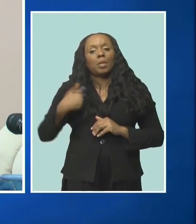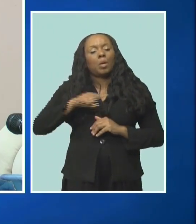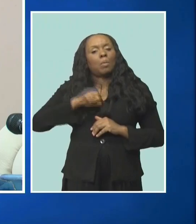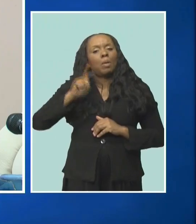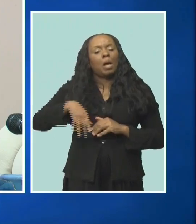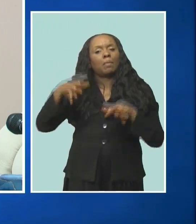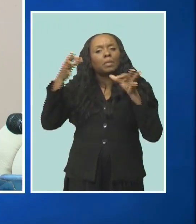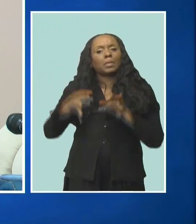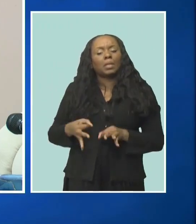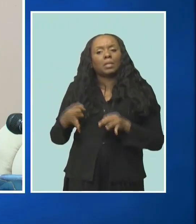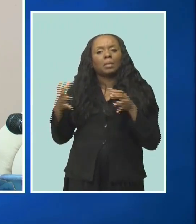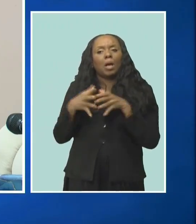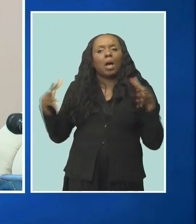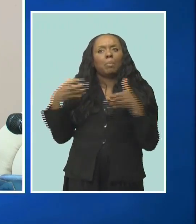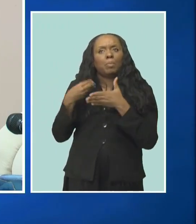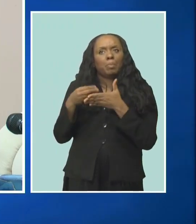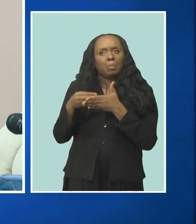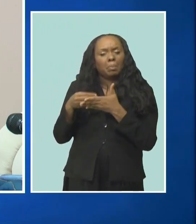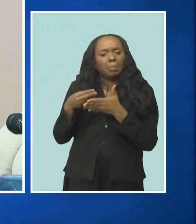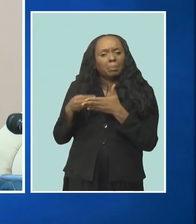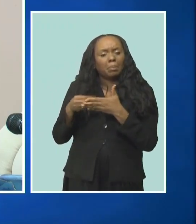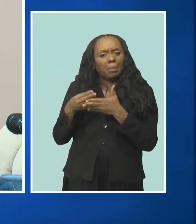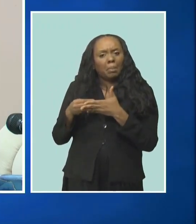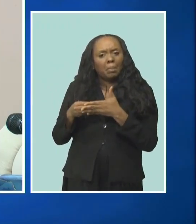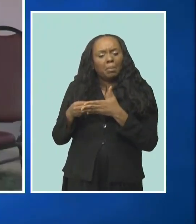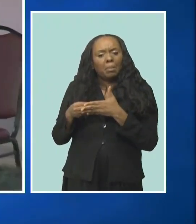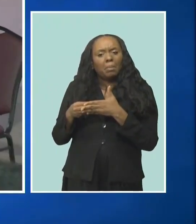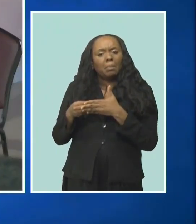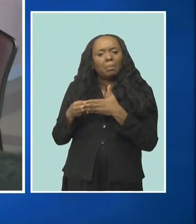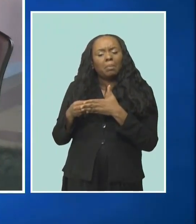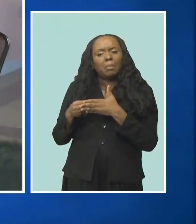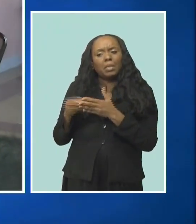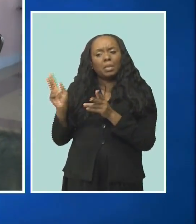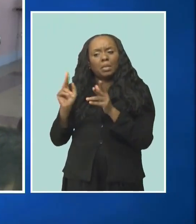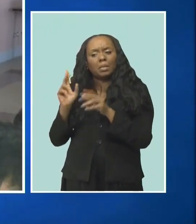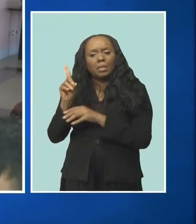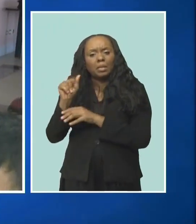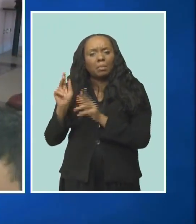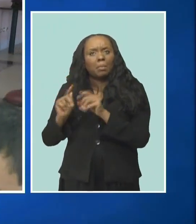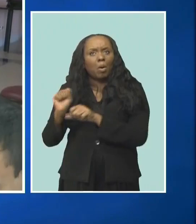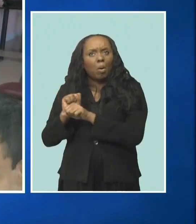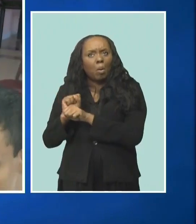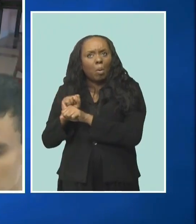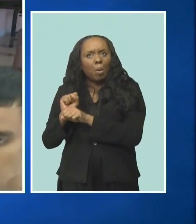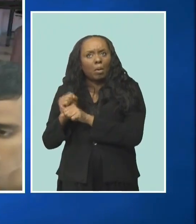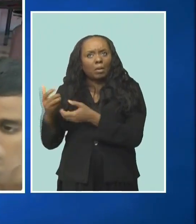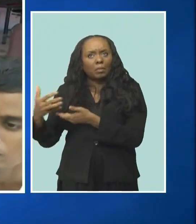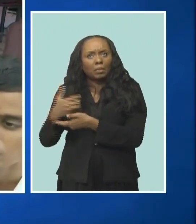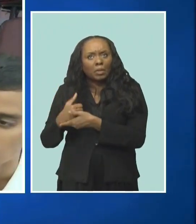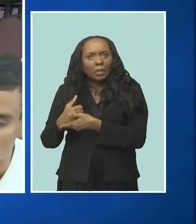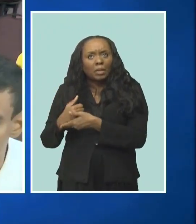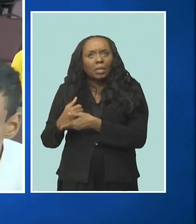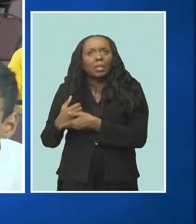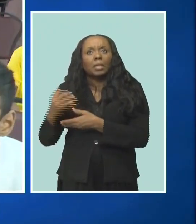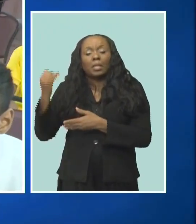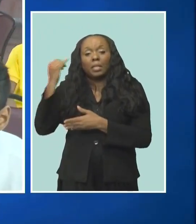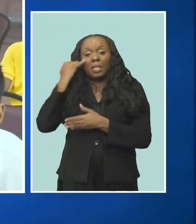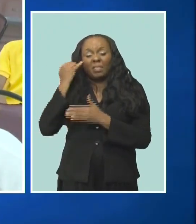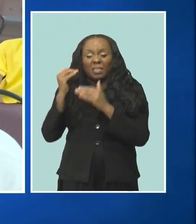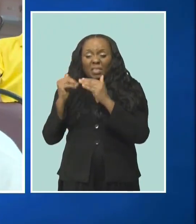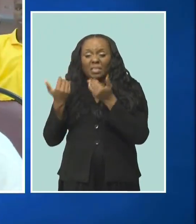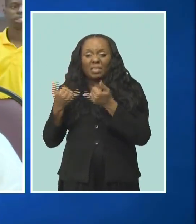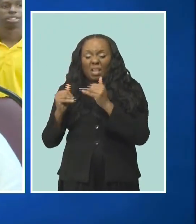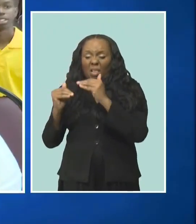discuss and decide upon, the benefit will remain. It makes no sense a person with a disability having